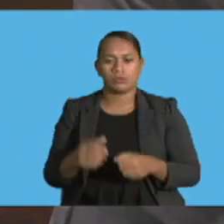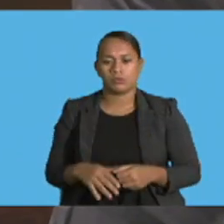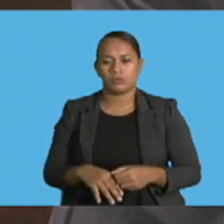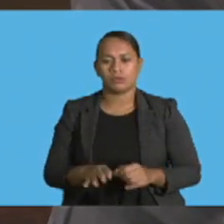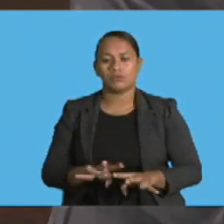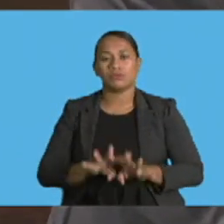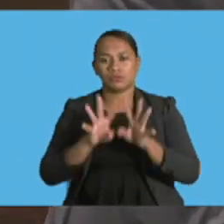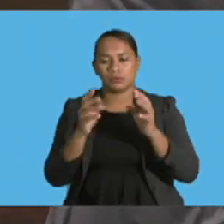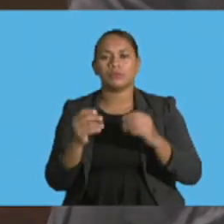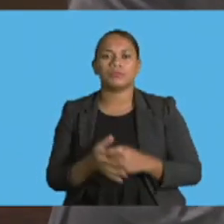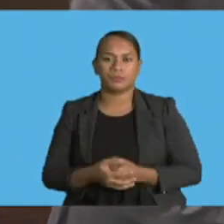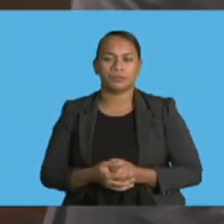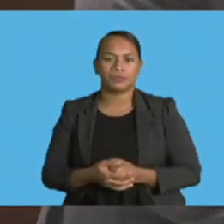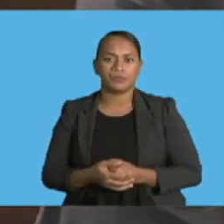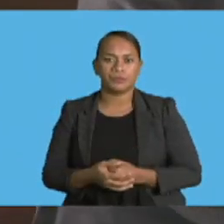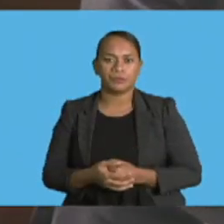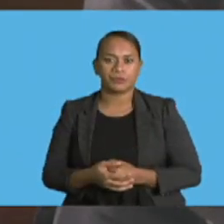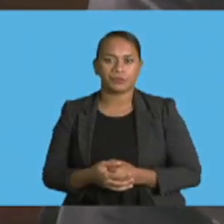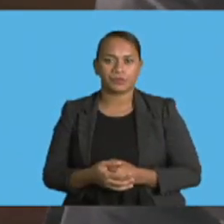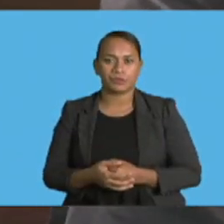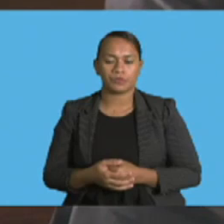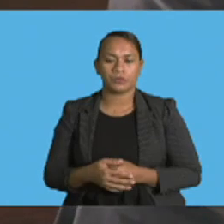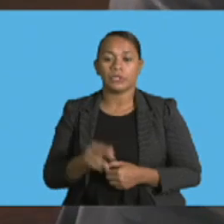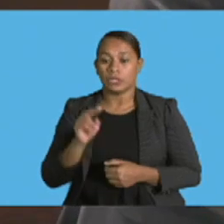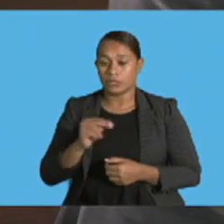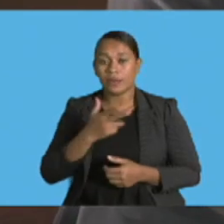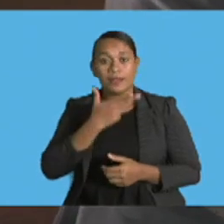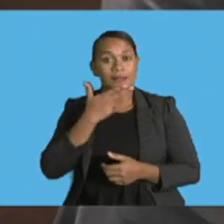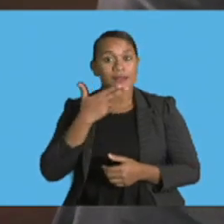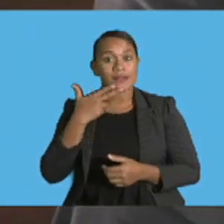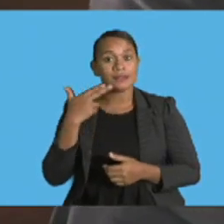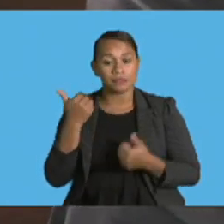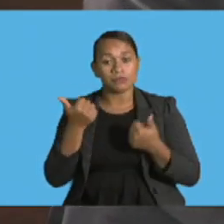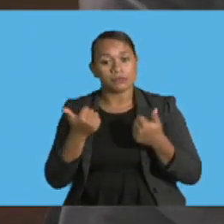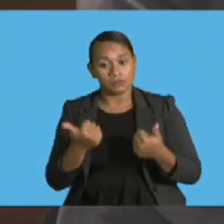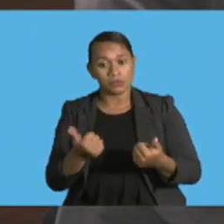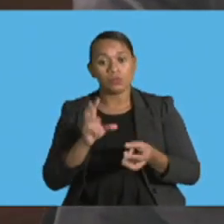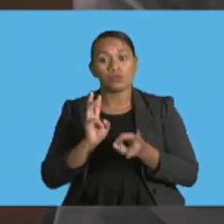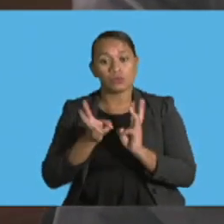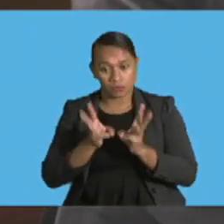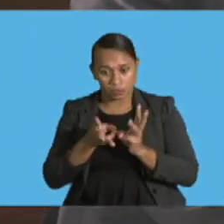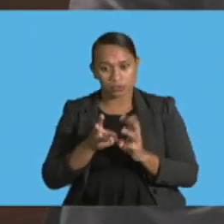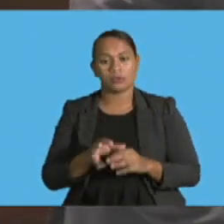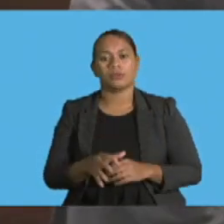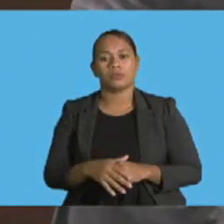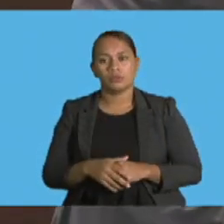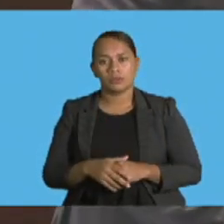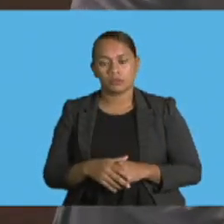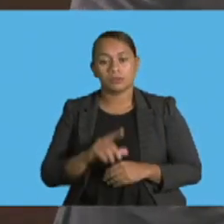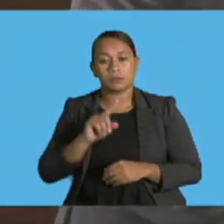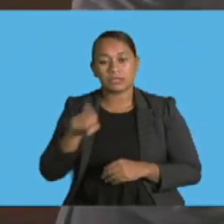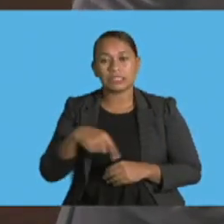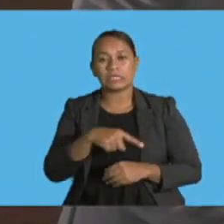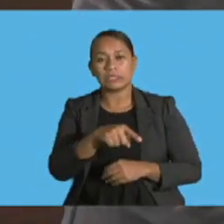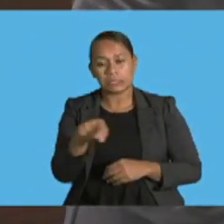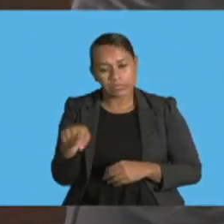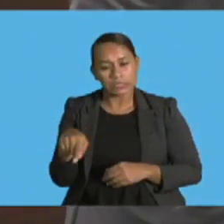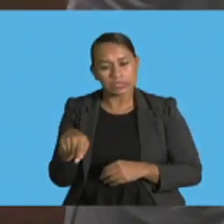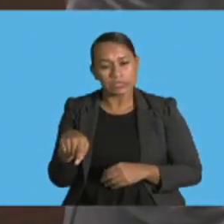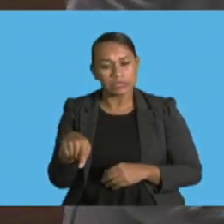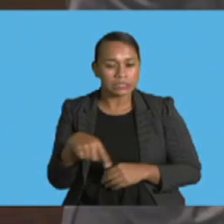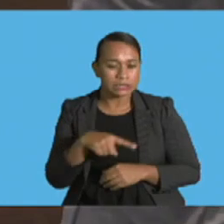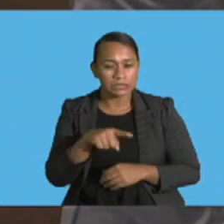Honorable Speaker, while we've been blessed with favorable weather, the industry has been put in a position of great